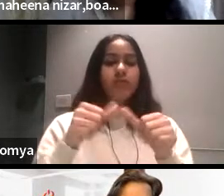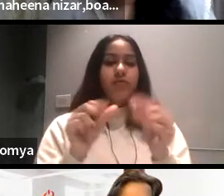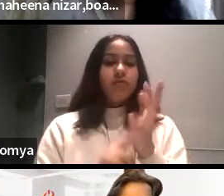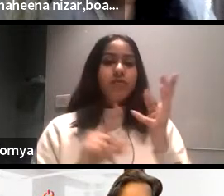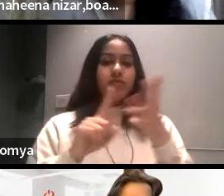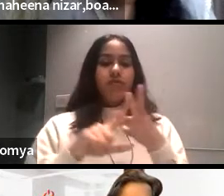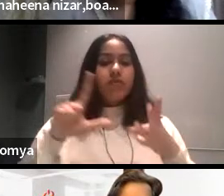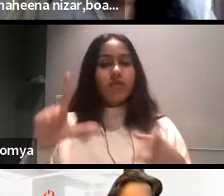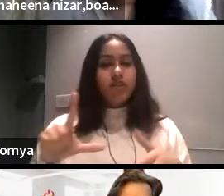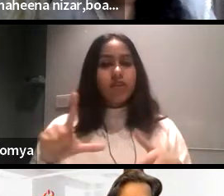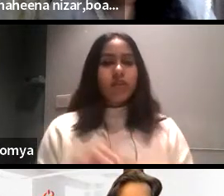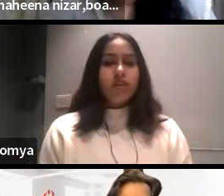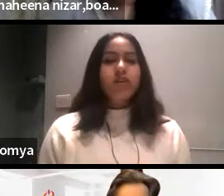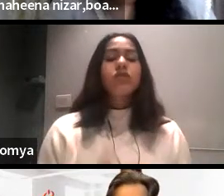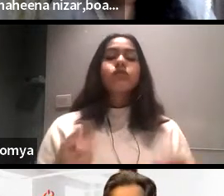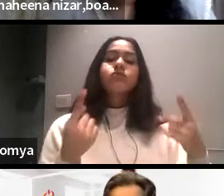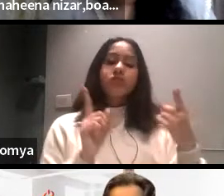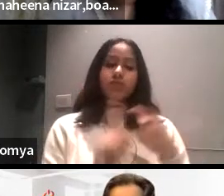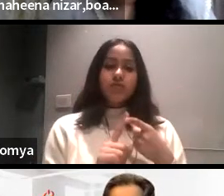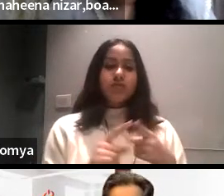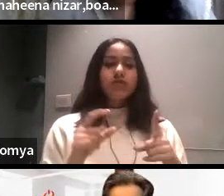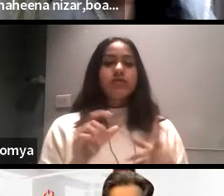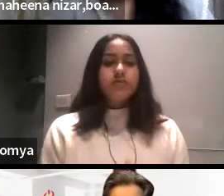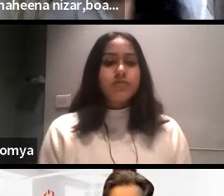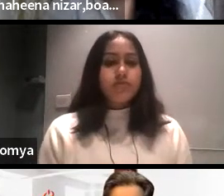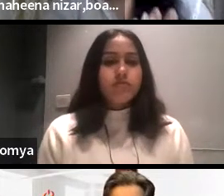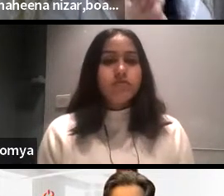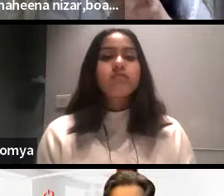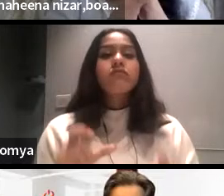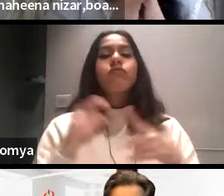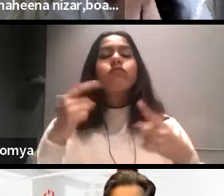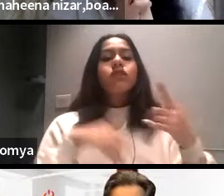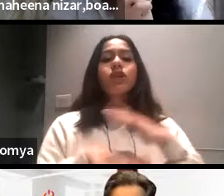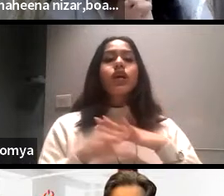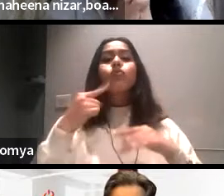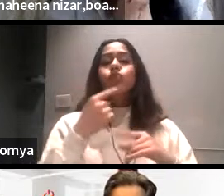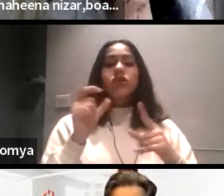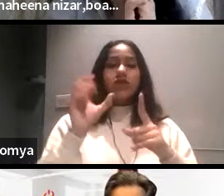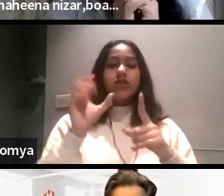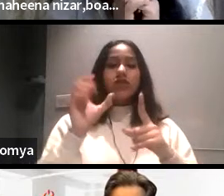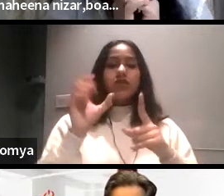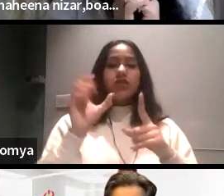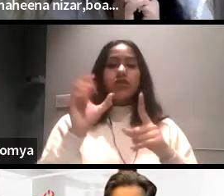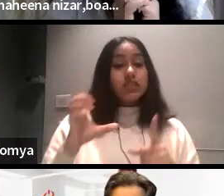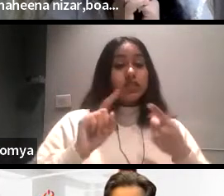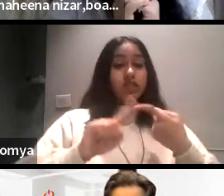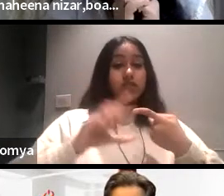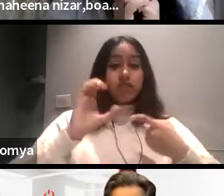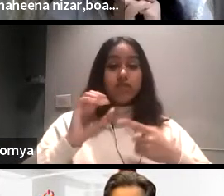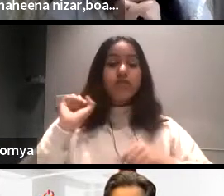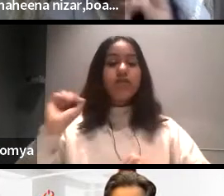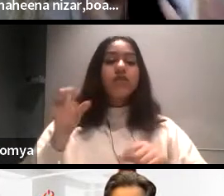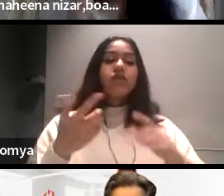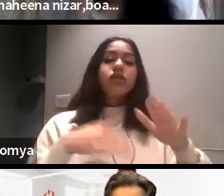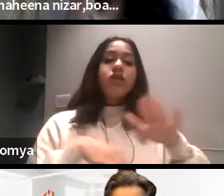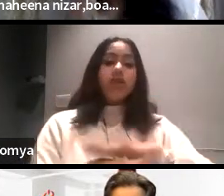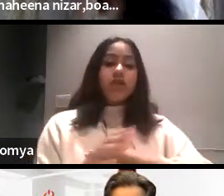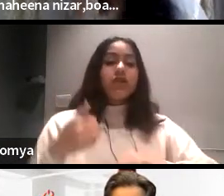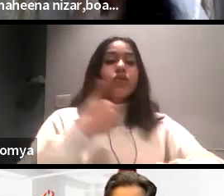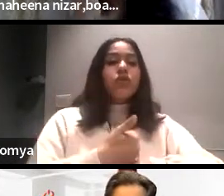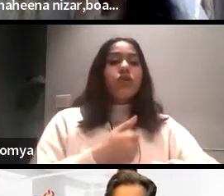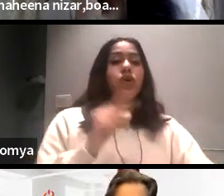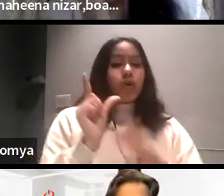esteemed panelists. So the first one is Diane Lightfoot, the CEO of Business Disability Forum, a